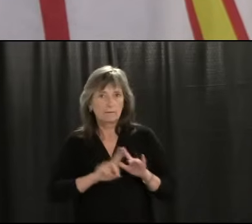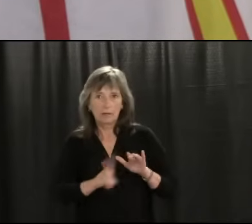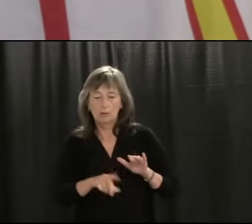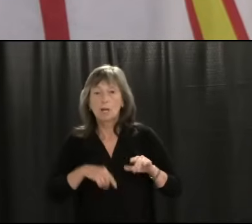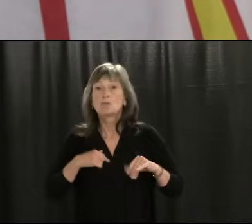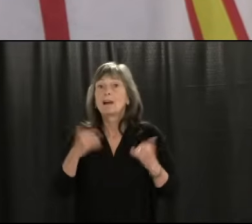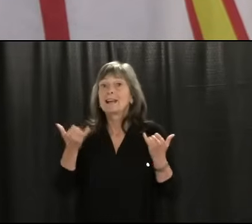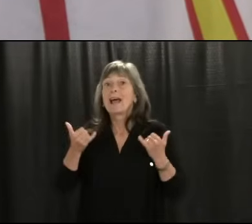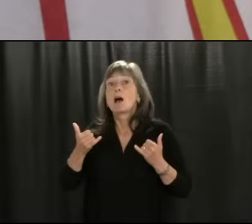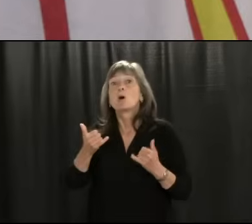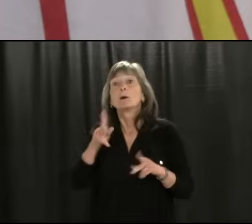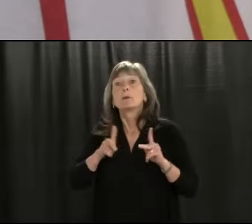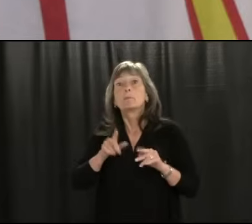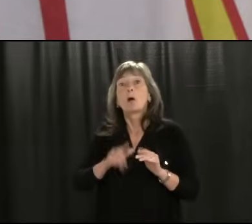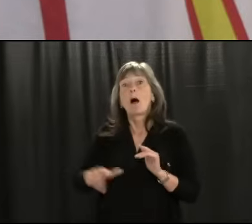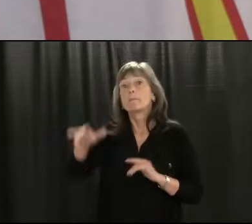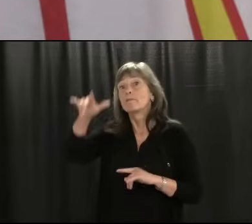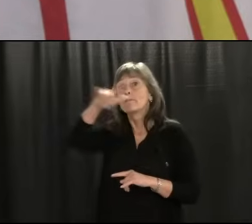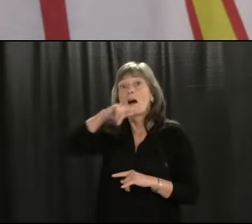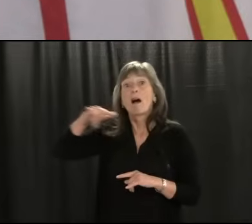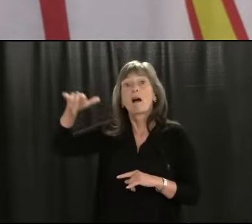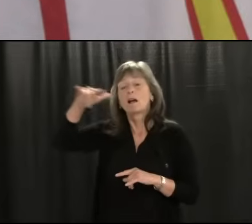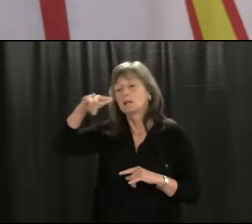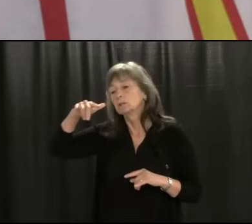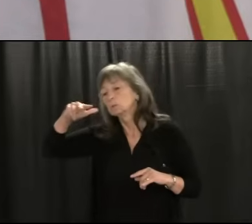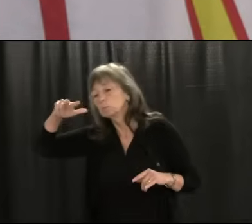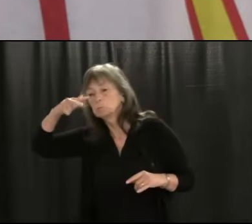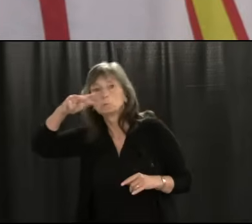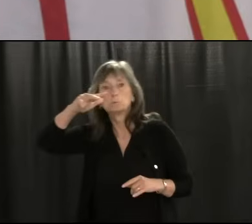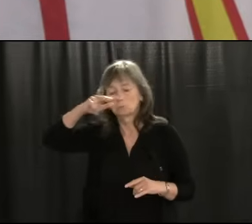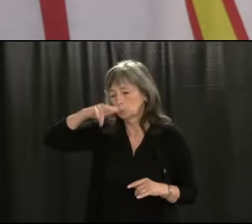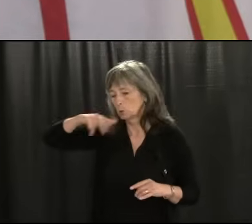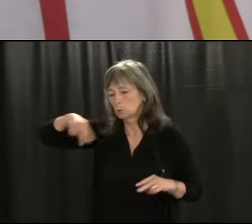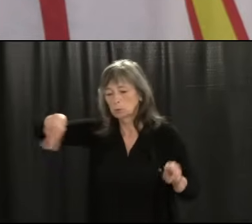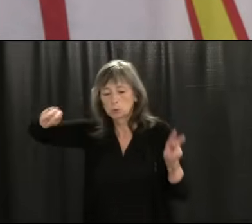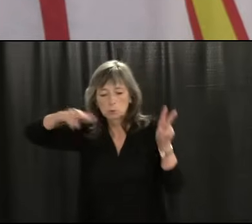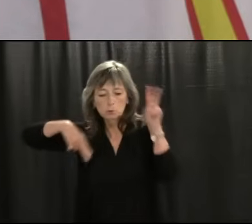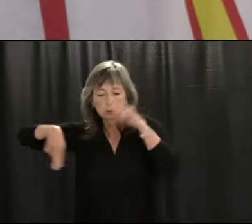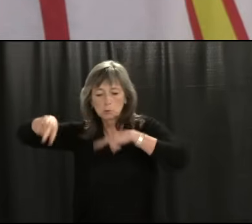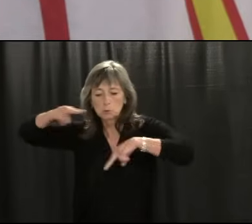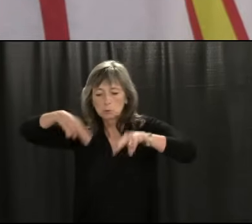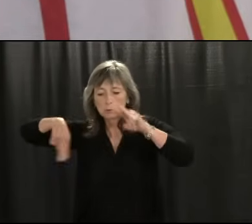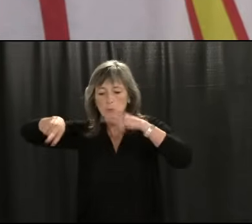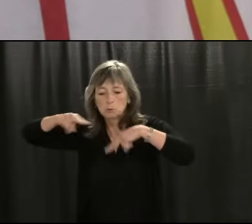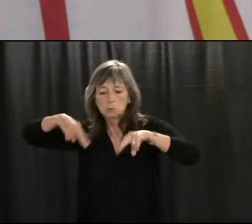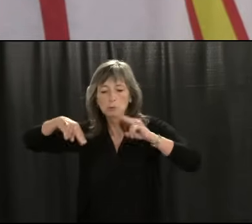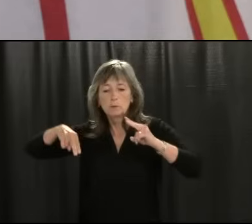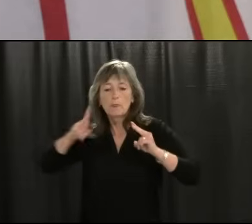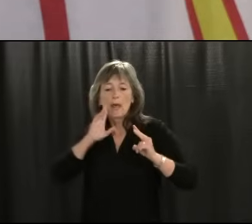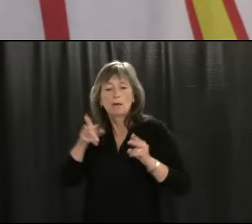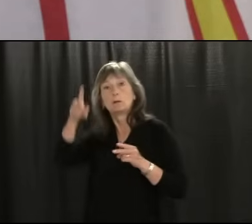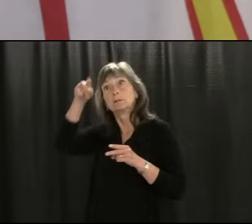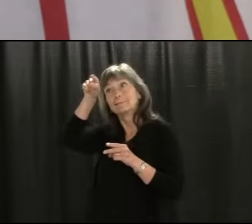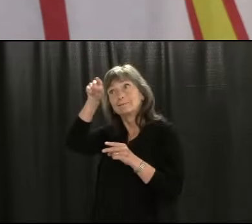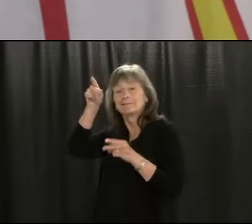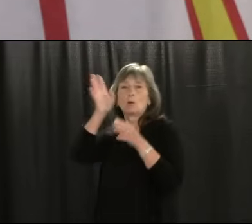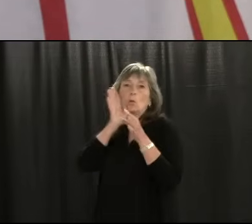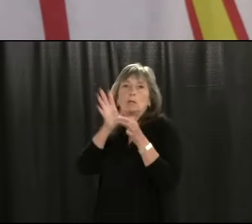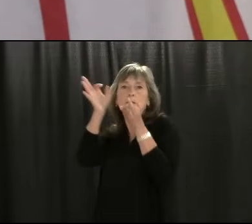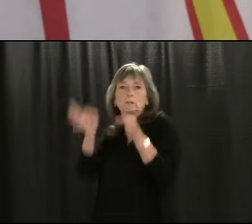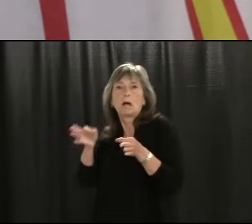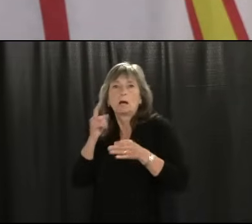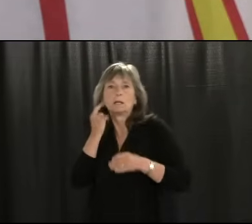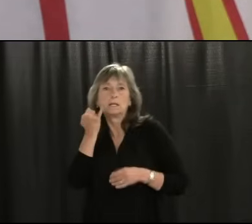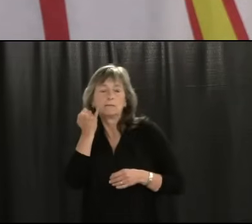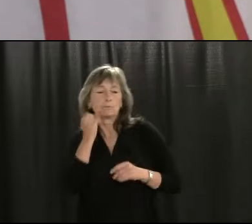air looking at this fire to continually monitor the situation to make that determination whether an evacuation order will need to be